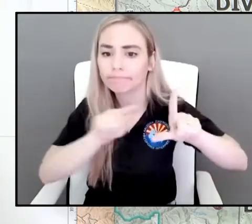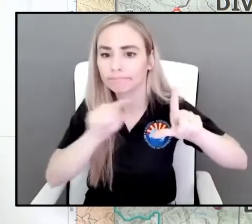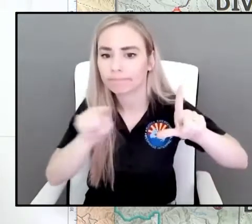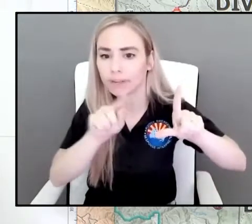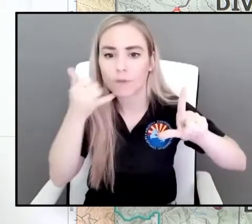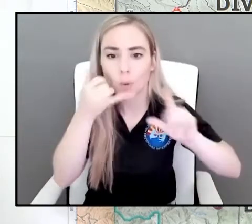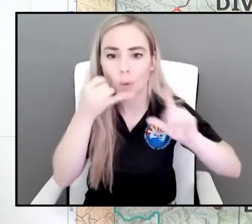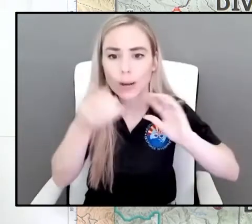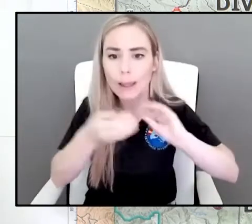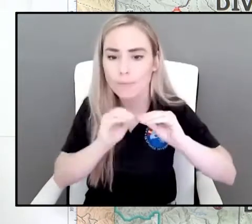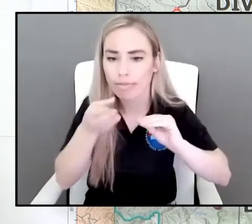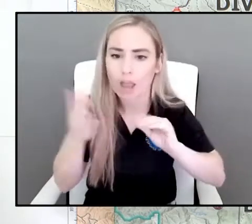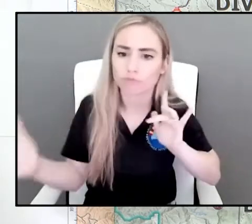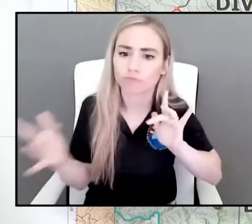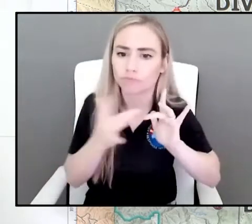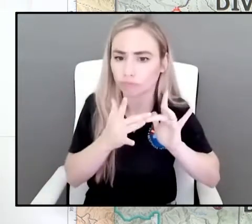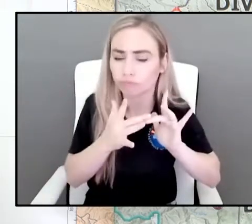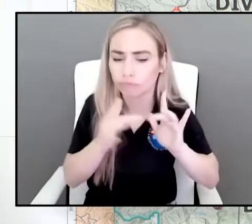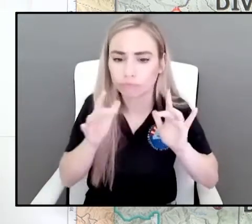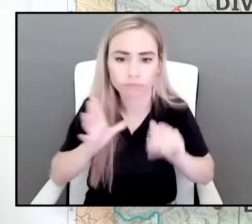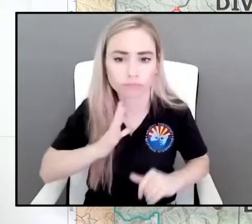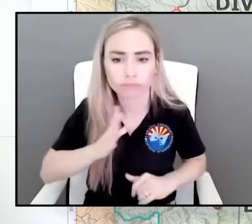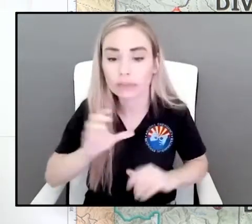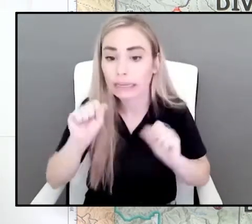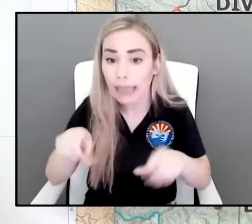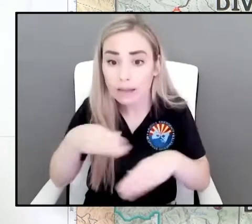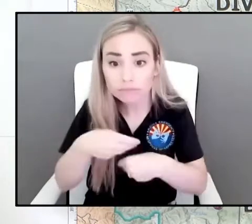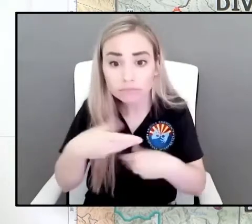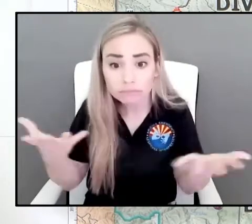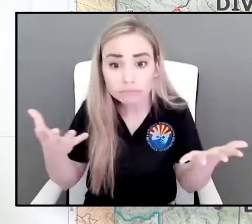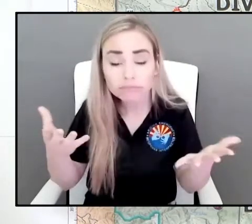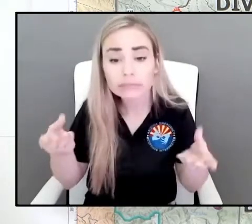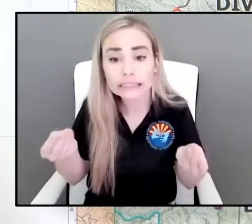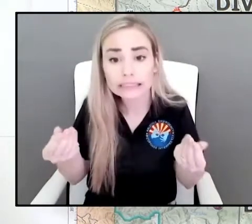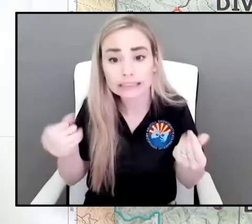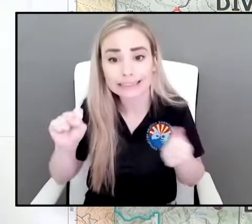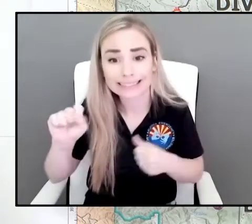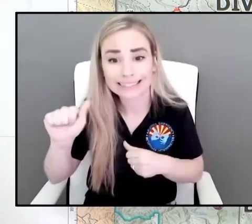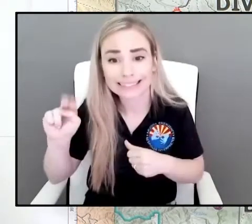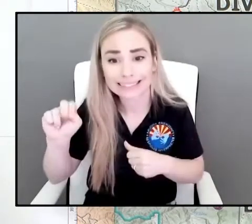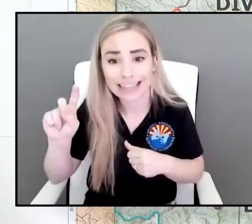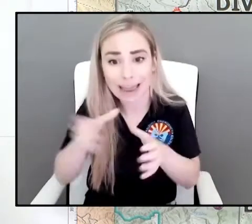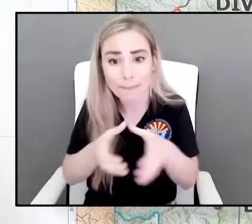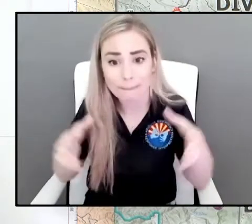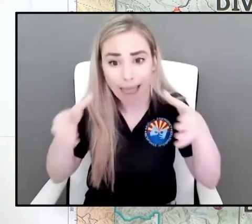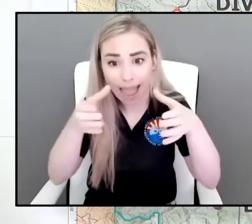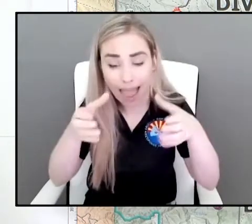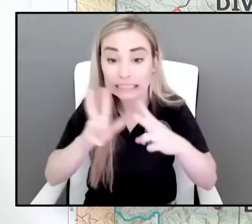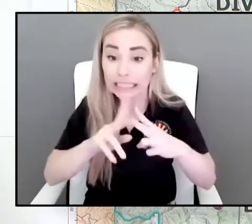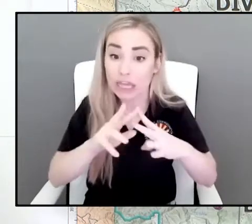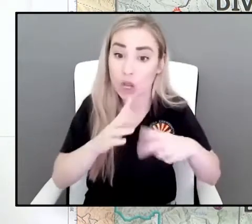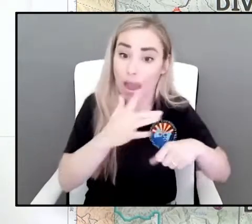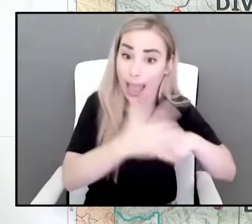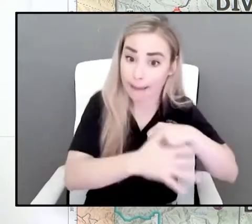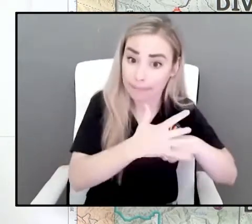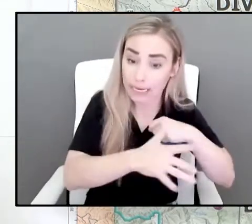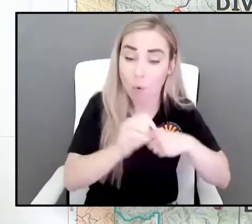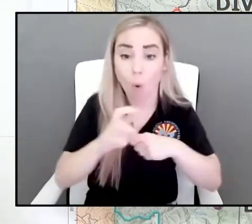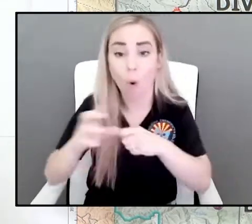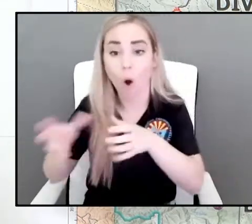you with sandbags. Whether they want to be filled or empty, we can provide those. We are also in the process